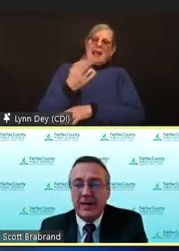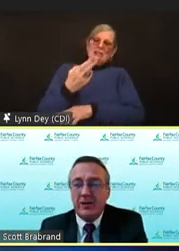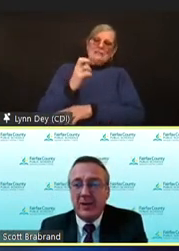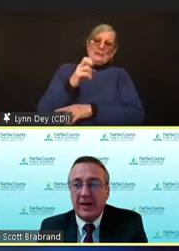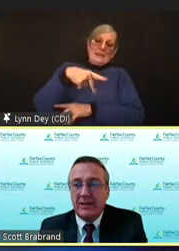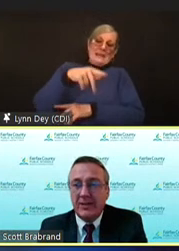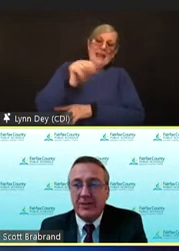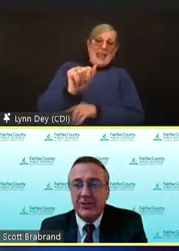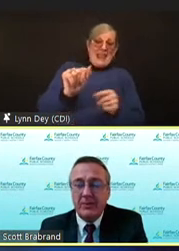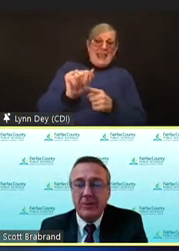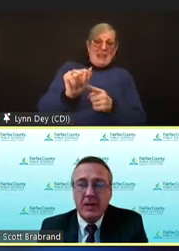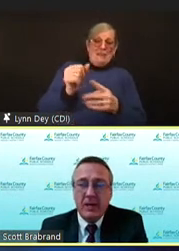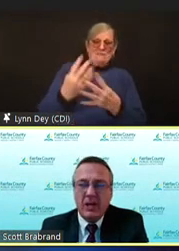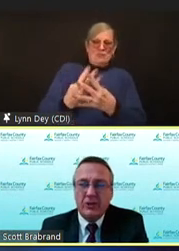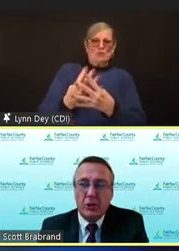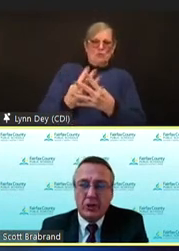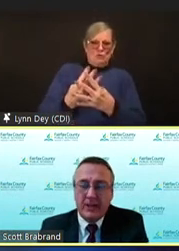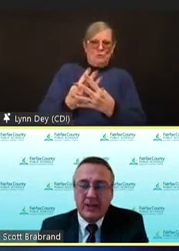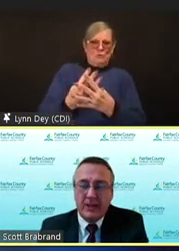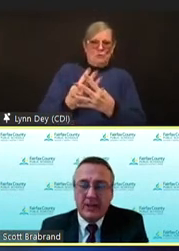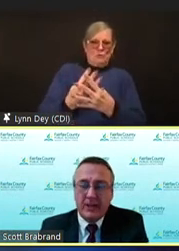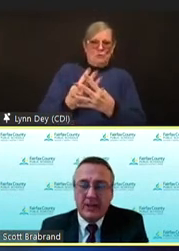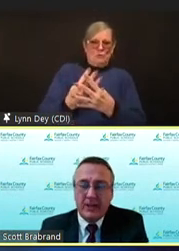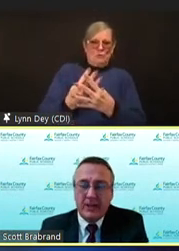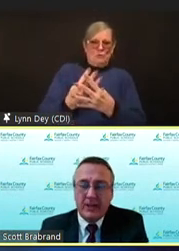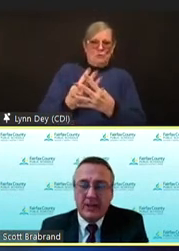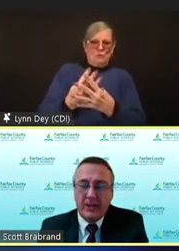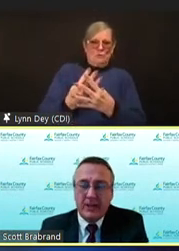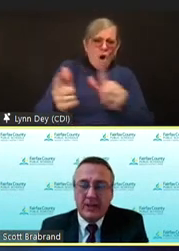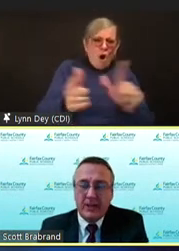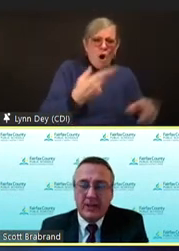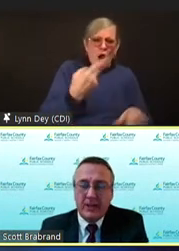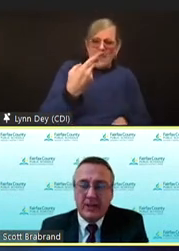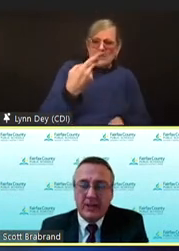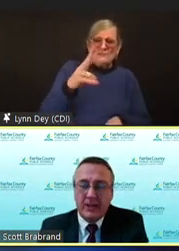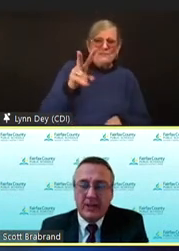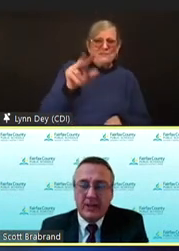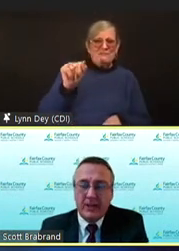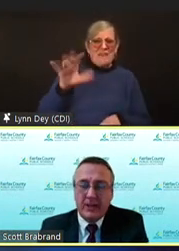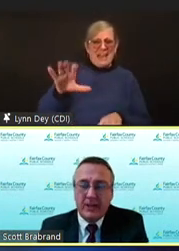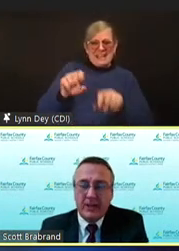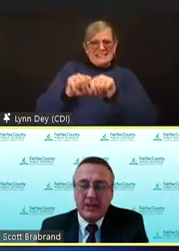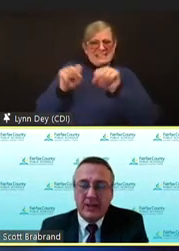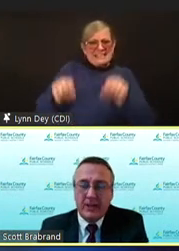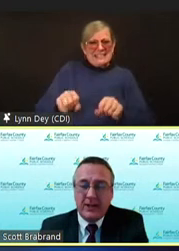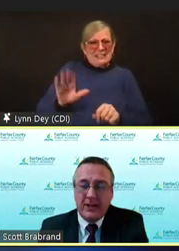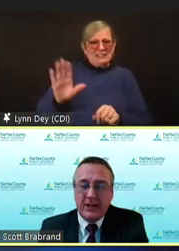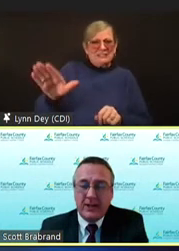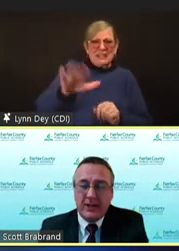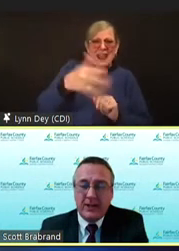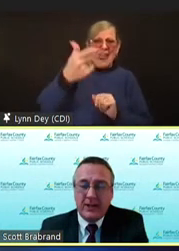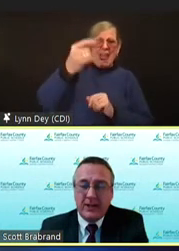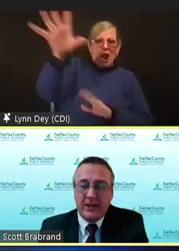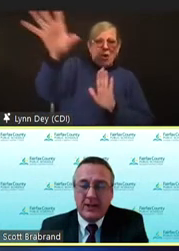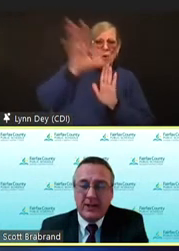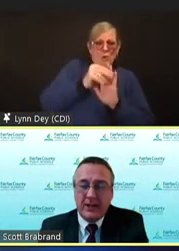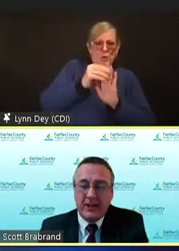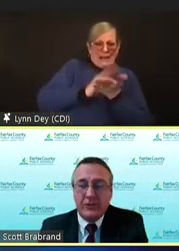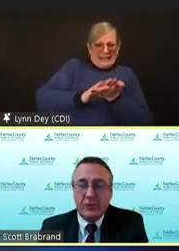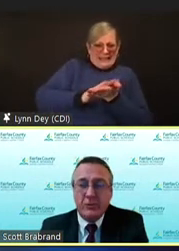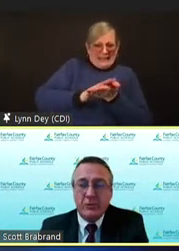entire HVAC system to look at the exchange of air rates. that are recommended